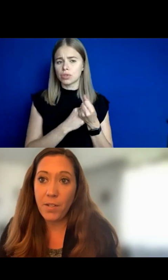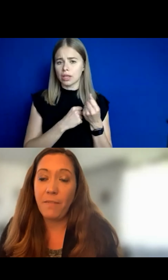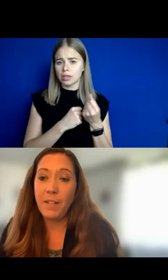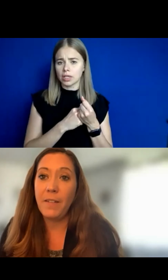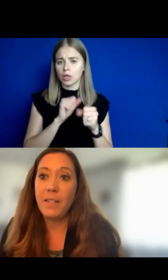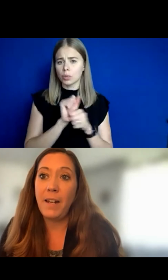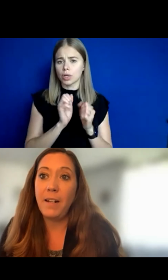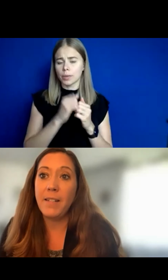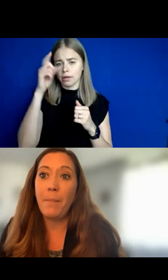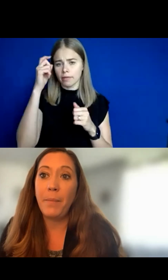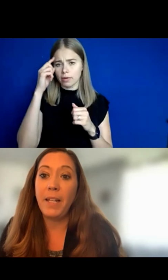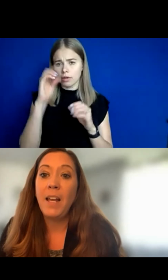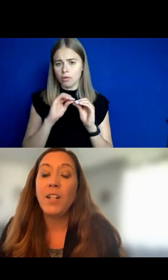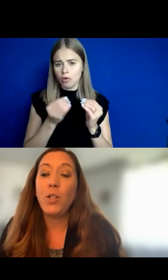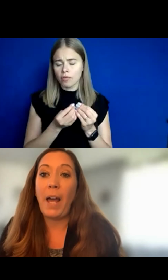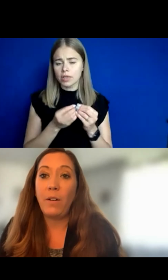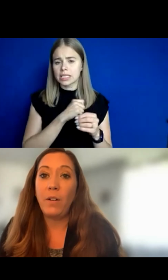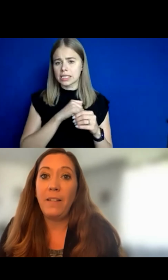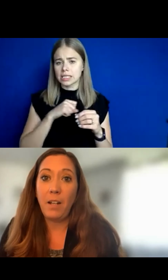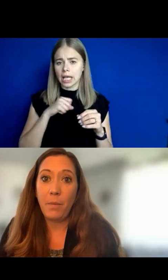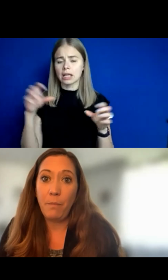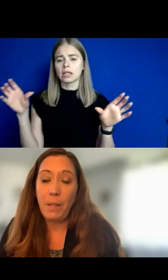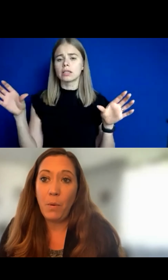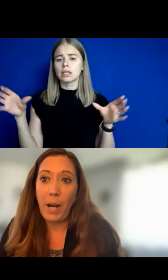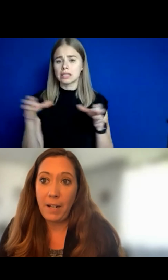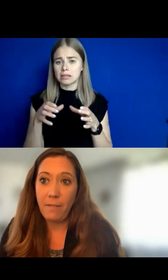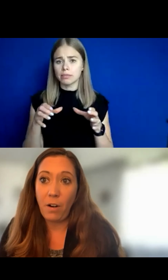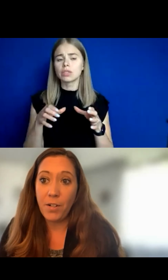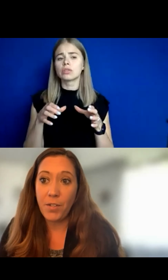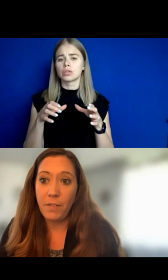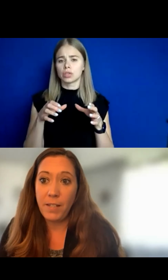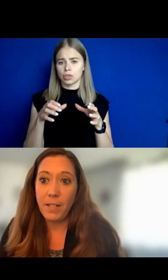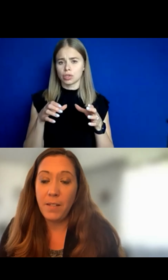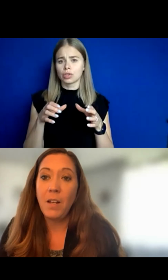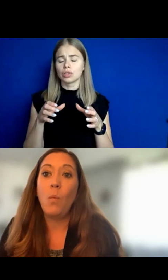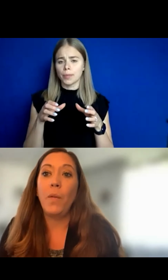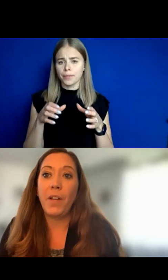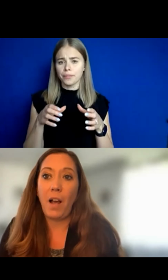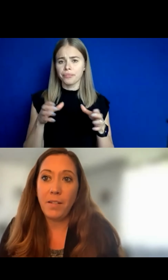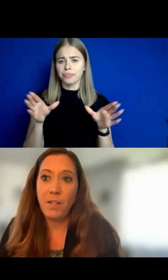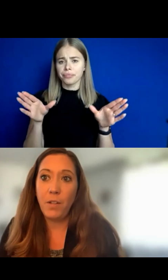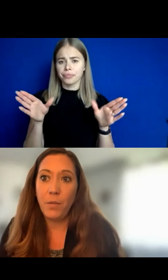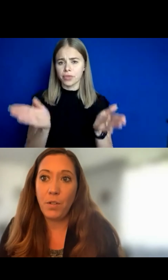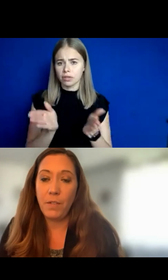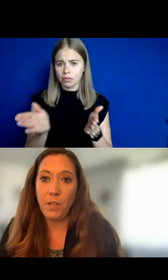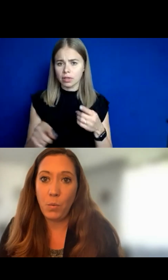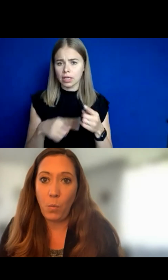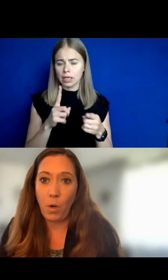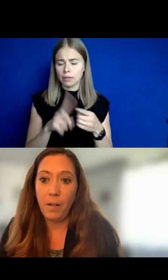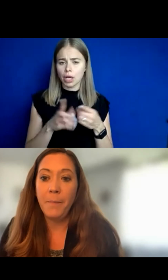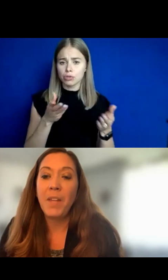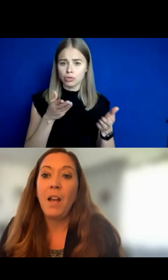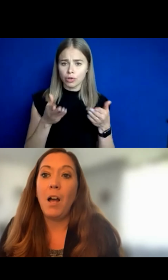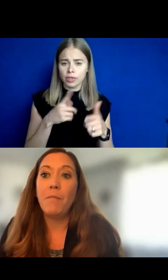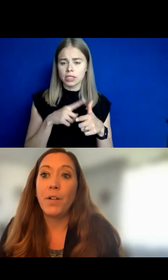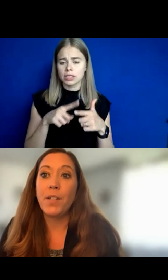governor's office and the Senate and Assembly to aggregate the number of people waiting for our services, what the cost of those services